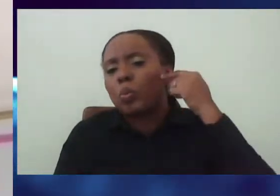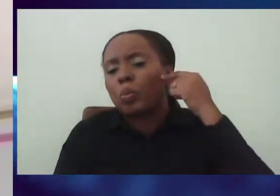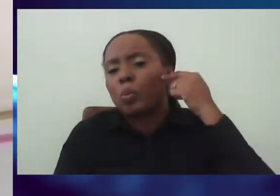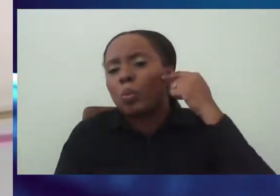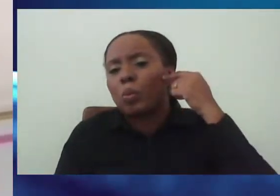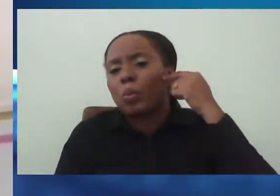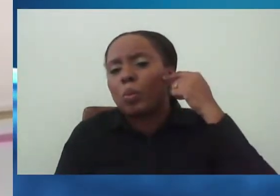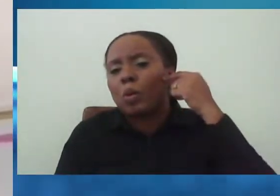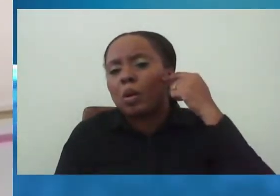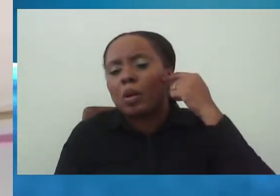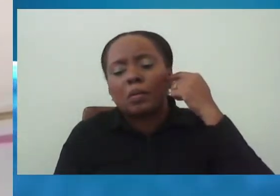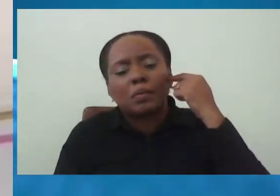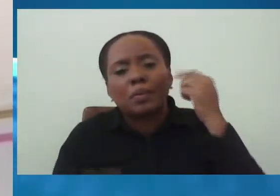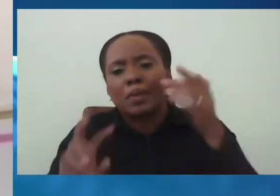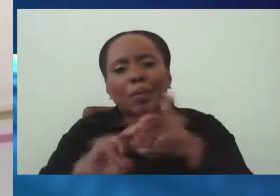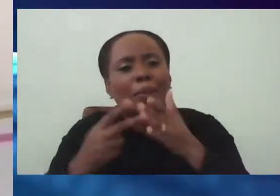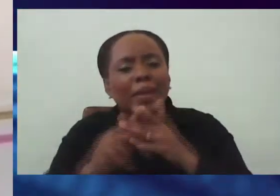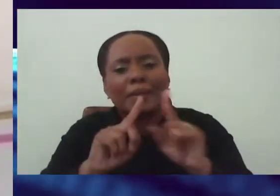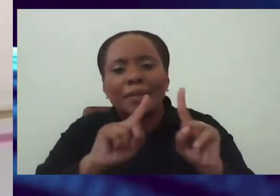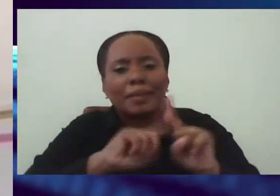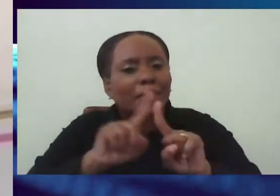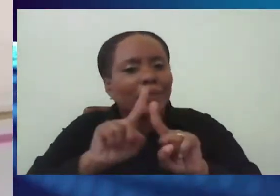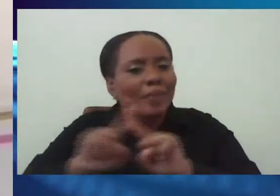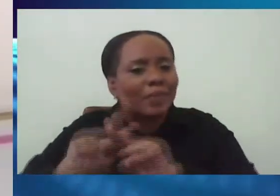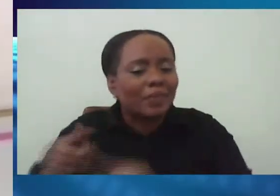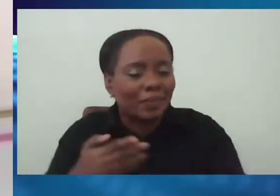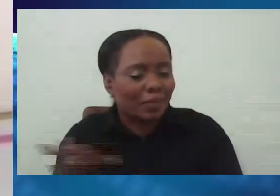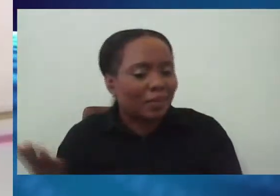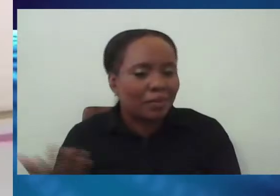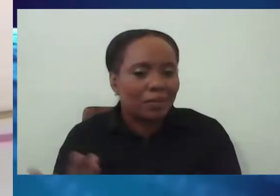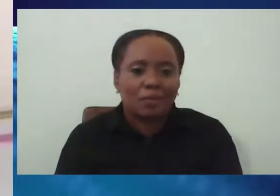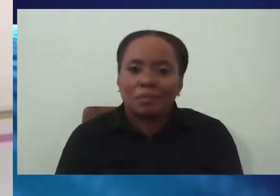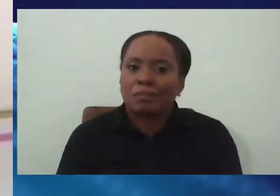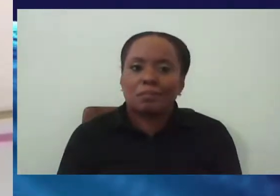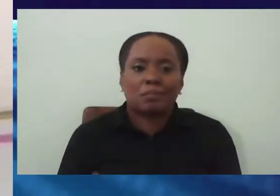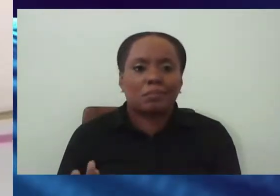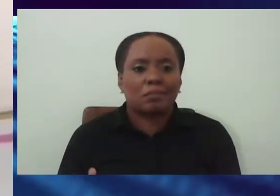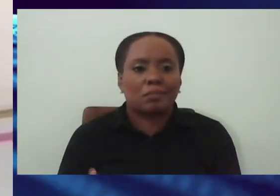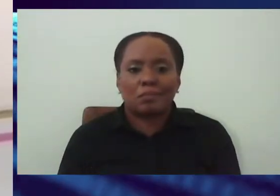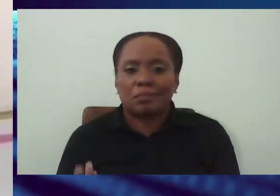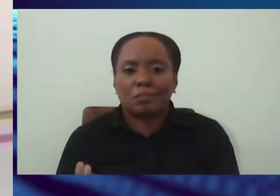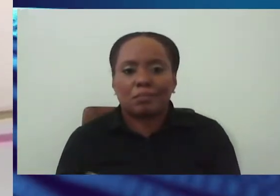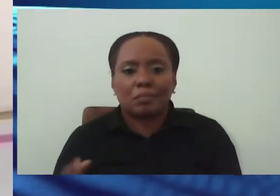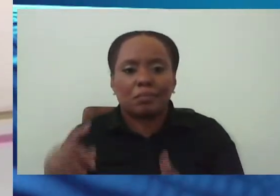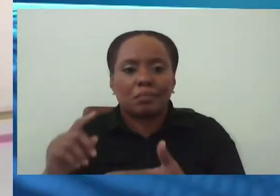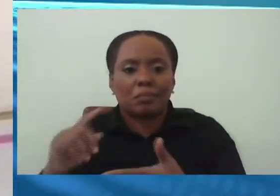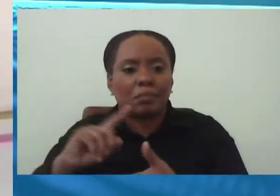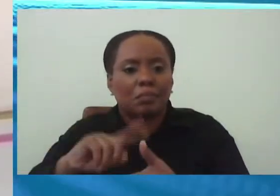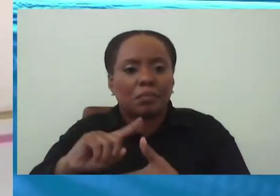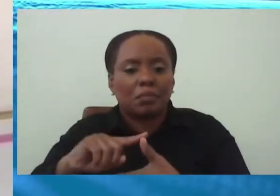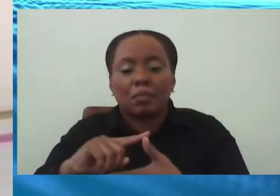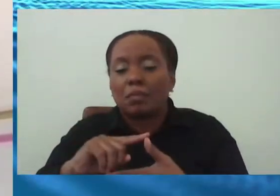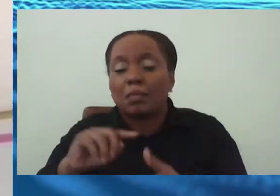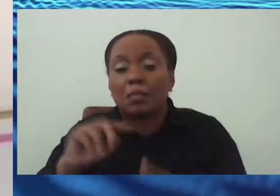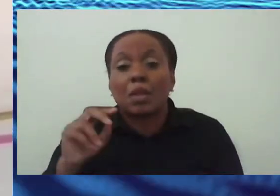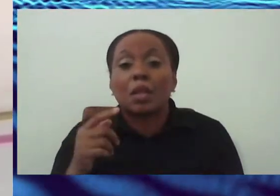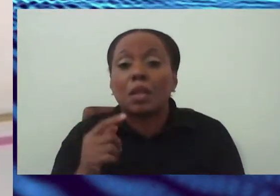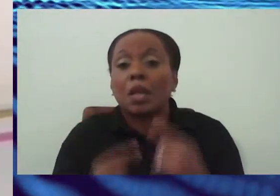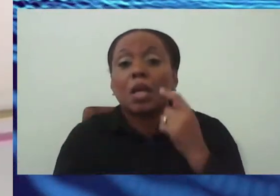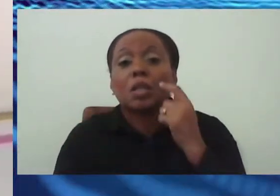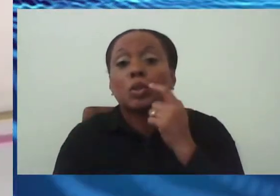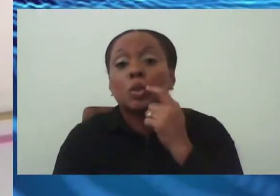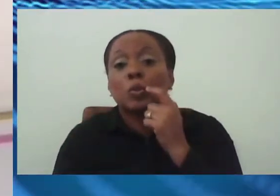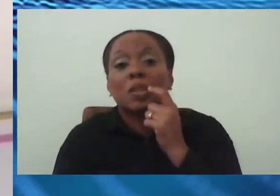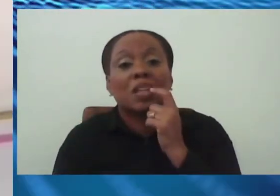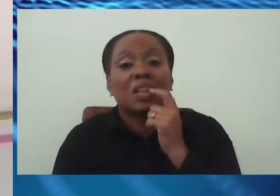be so many different things. That could be, worst case, one of the scenarios, it could be an infected nerve root of a tooth. It might just be a